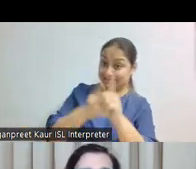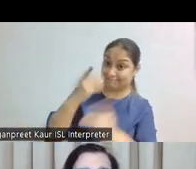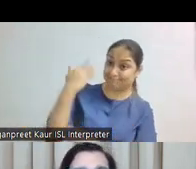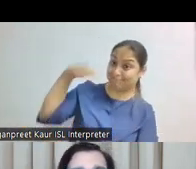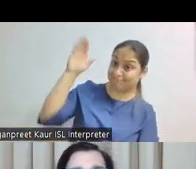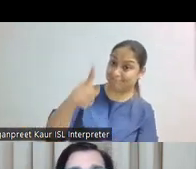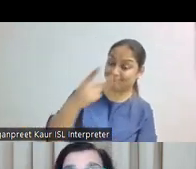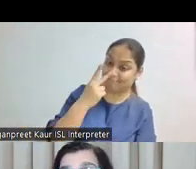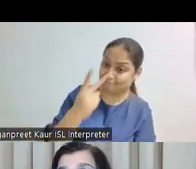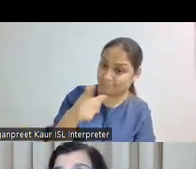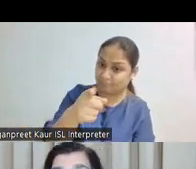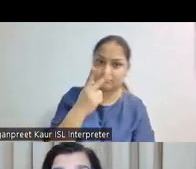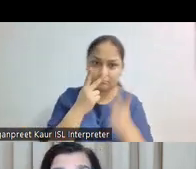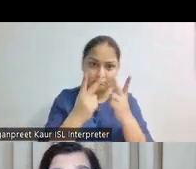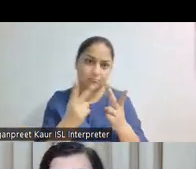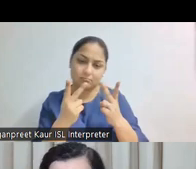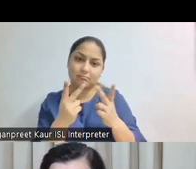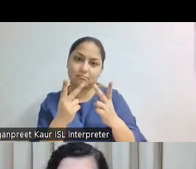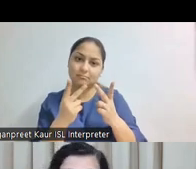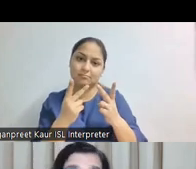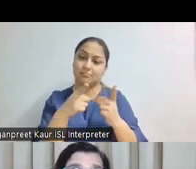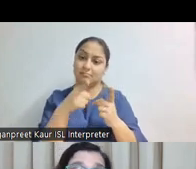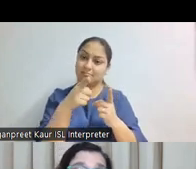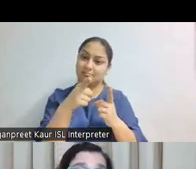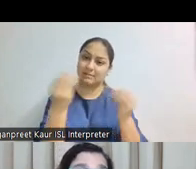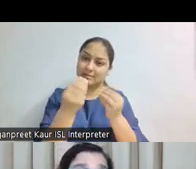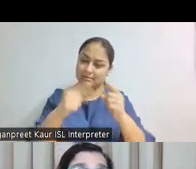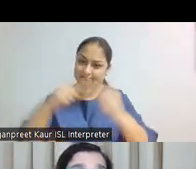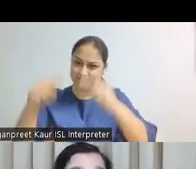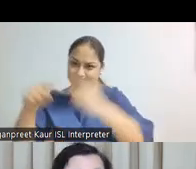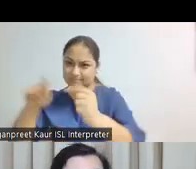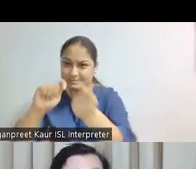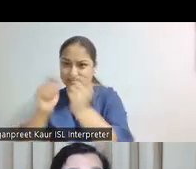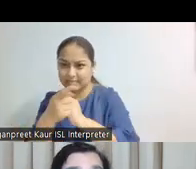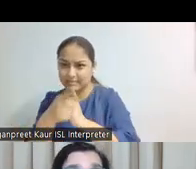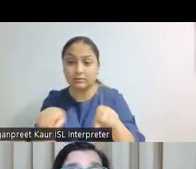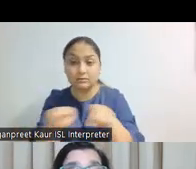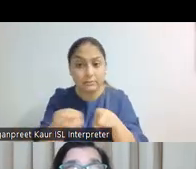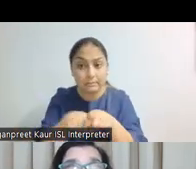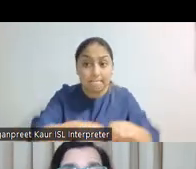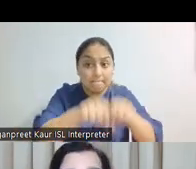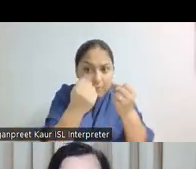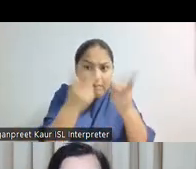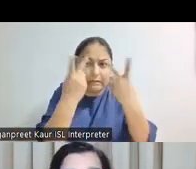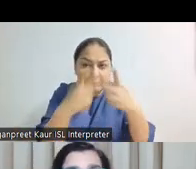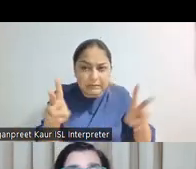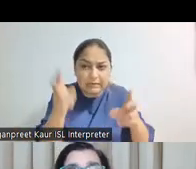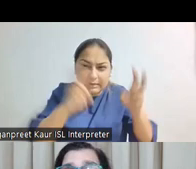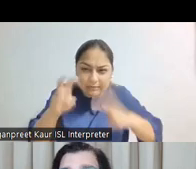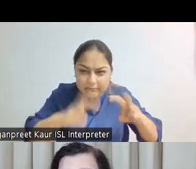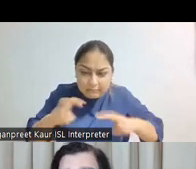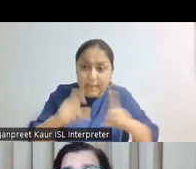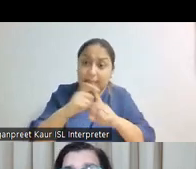States, you're going to figure out that big change means that you have breakthrough innovations when you have diversity.